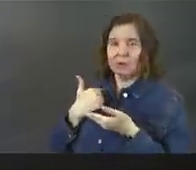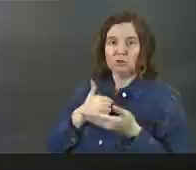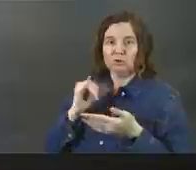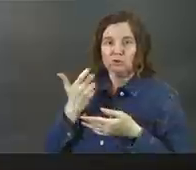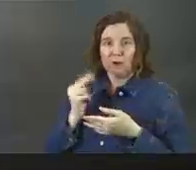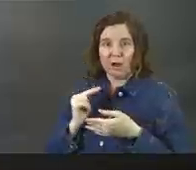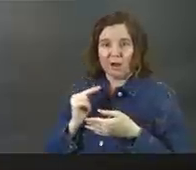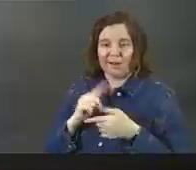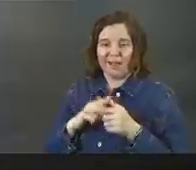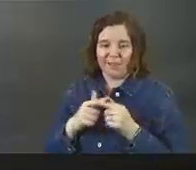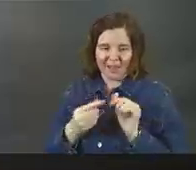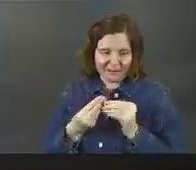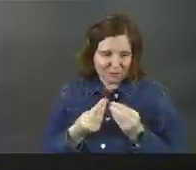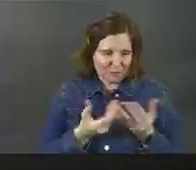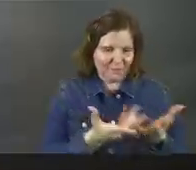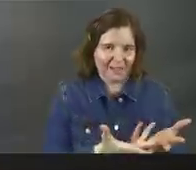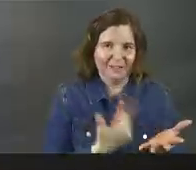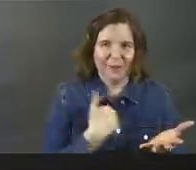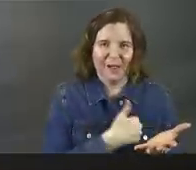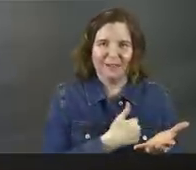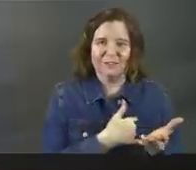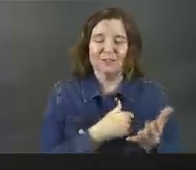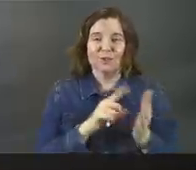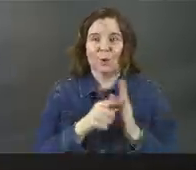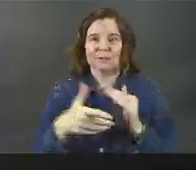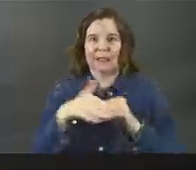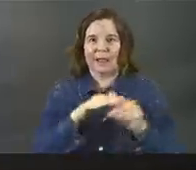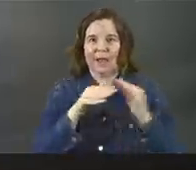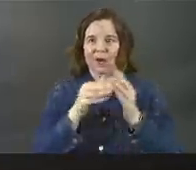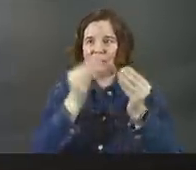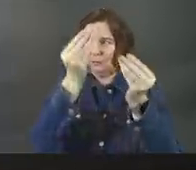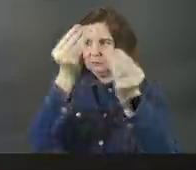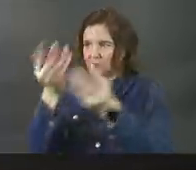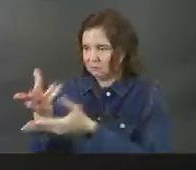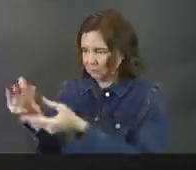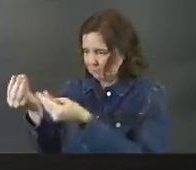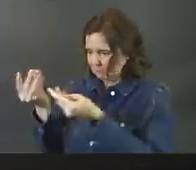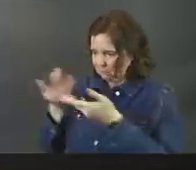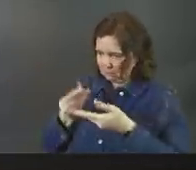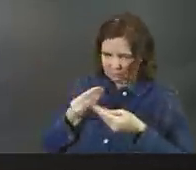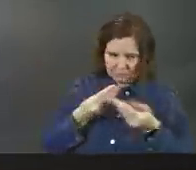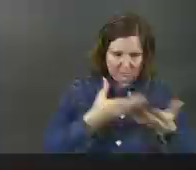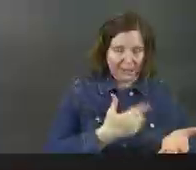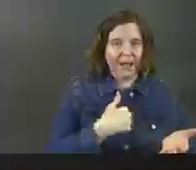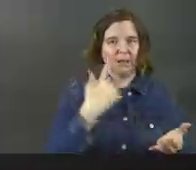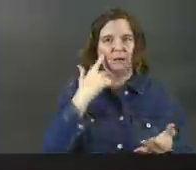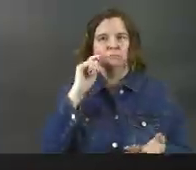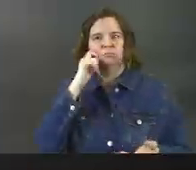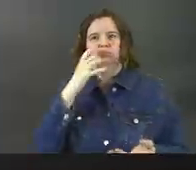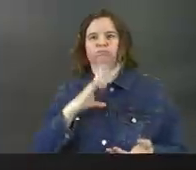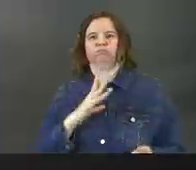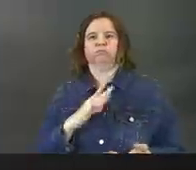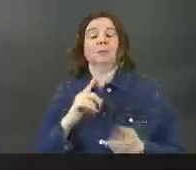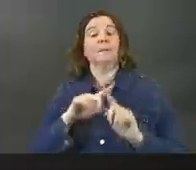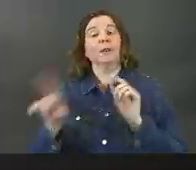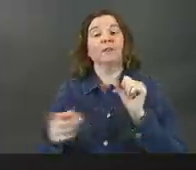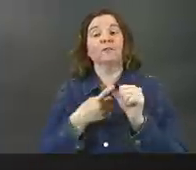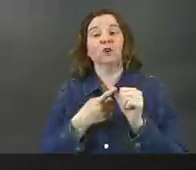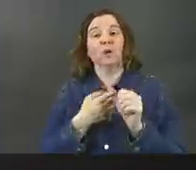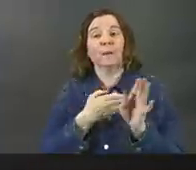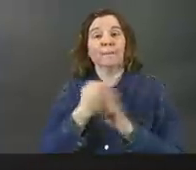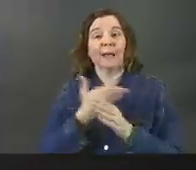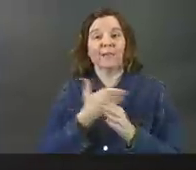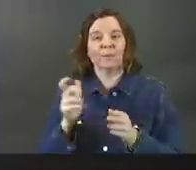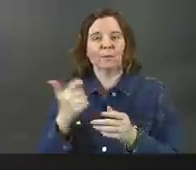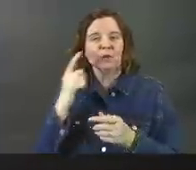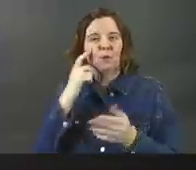to John, and then it's being revealed to us. So there's just layers of apocalypsing happening, and I just think that's so cool. But the first main